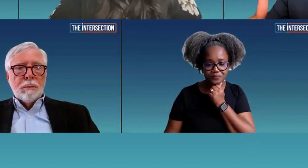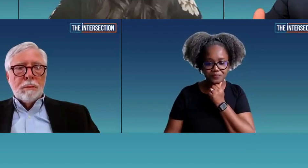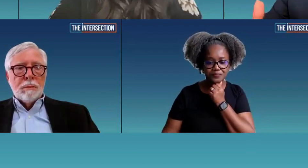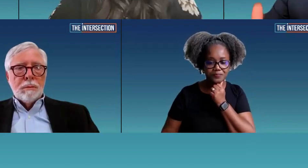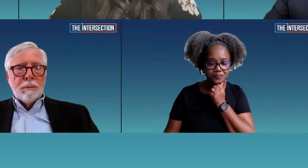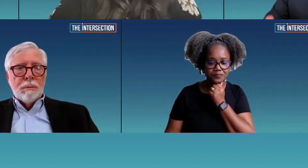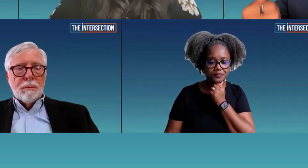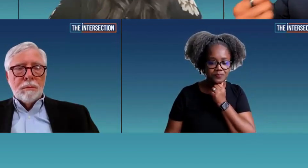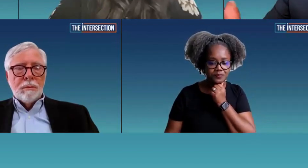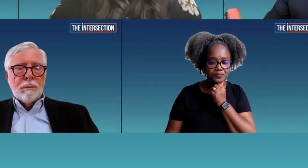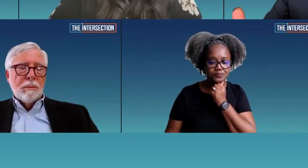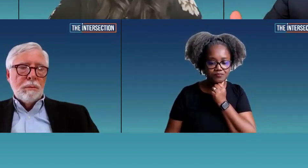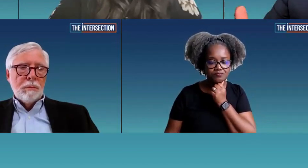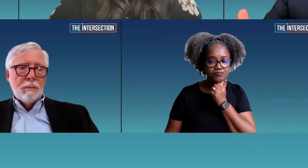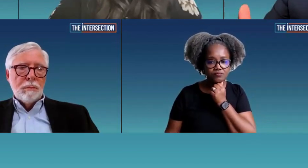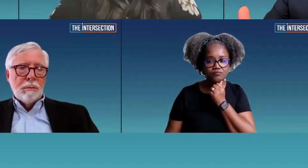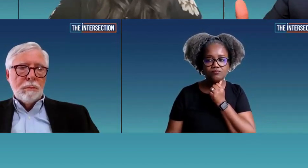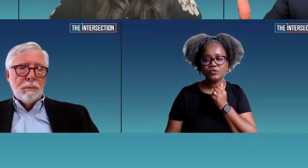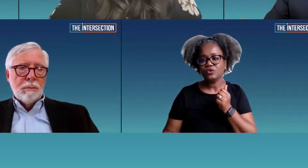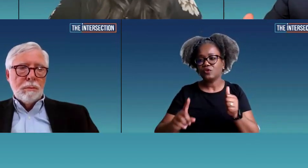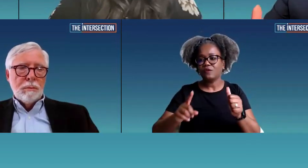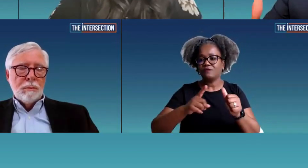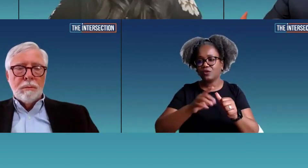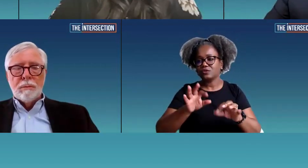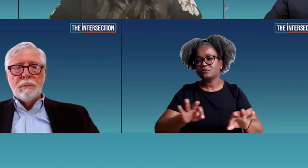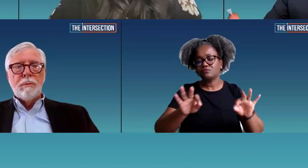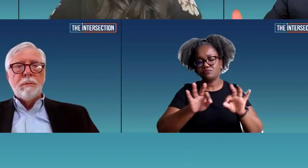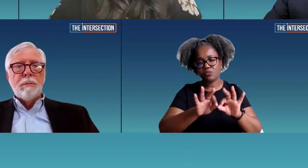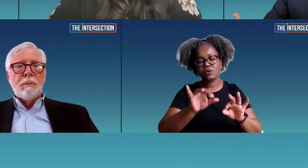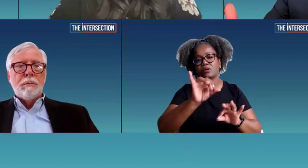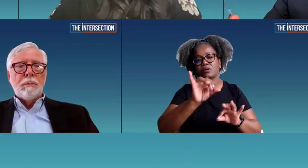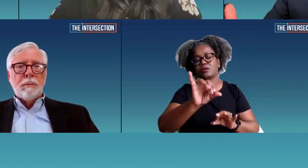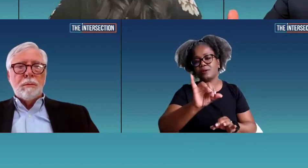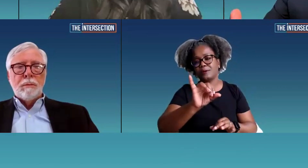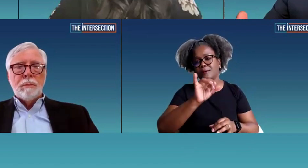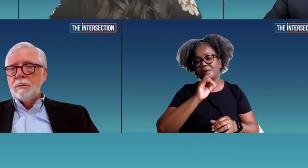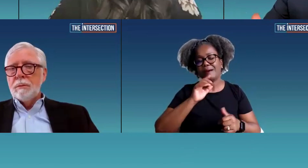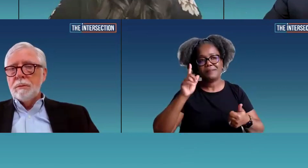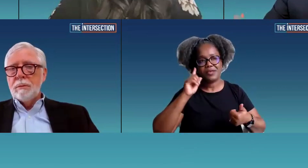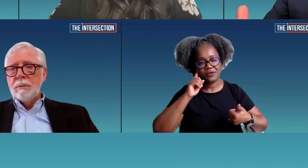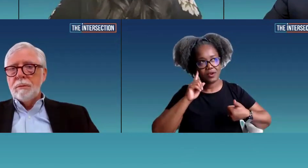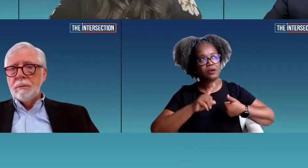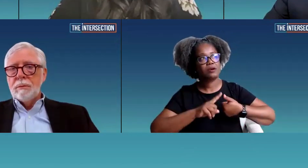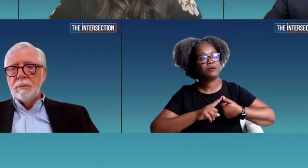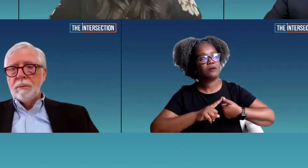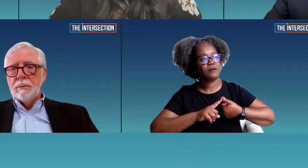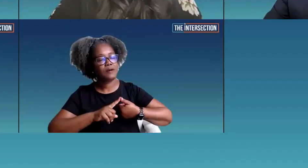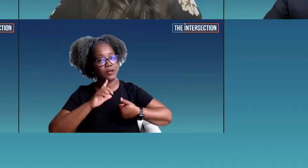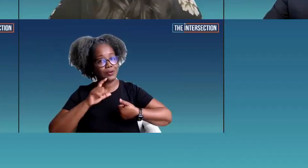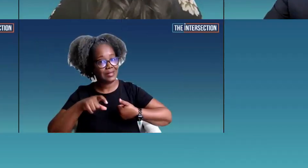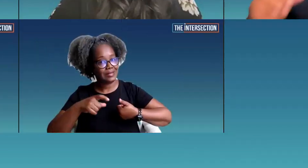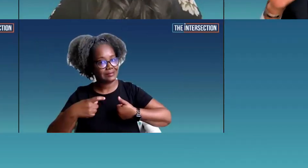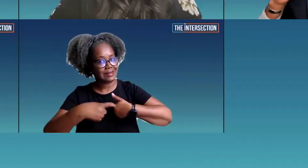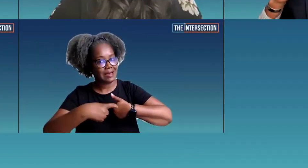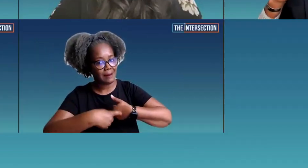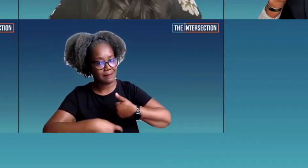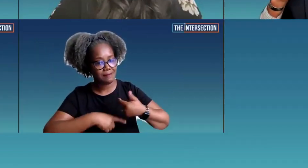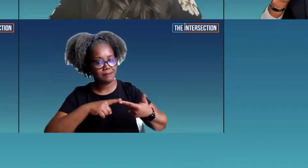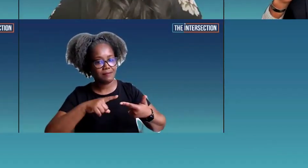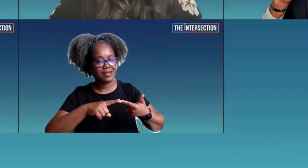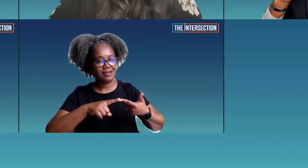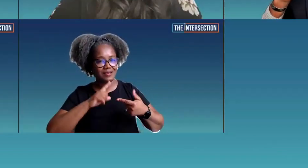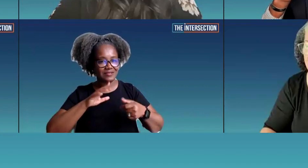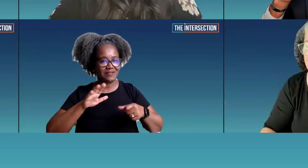time. Number two, community can lead it. It is a team effort. to bring all of this together. And you mentioned Sam.